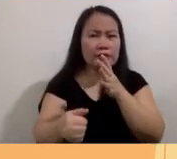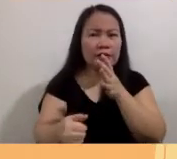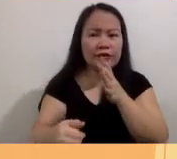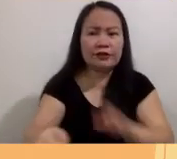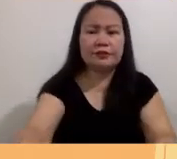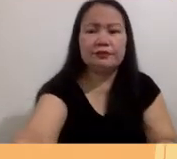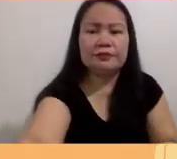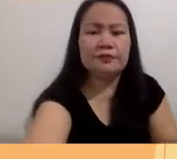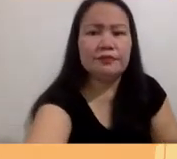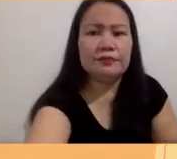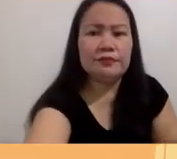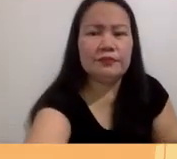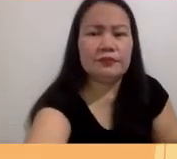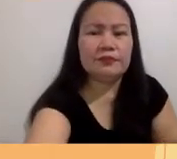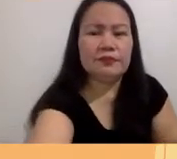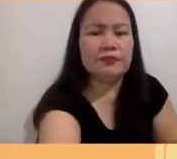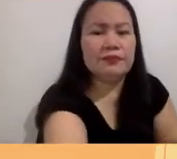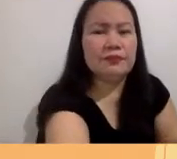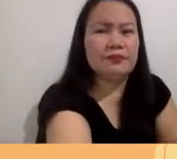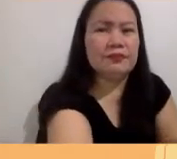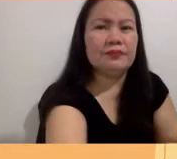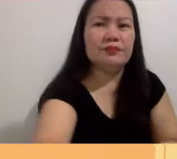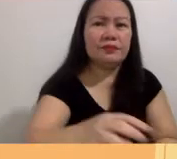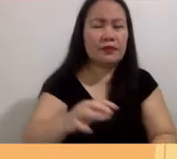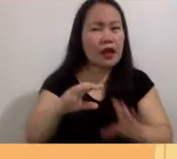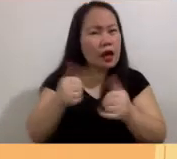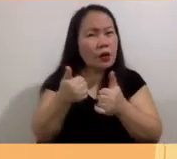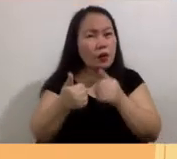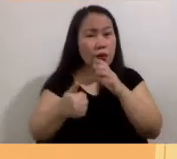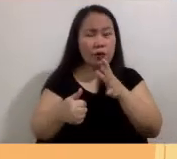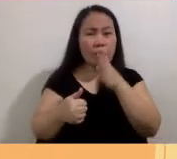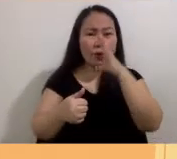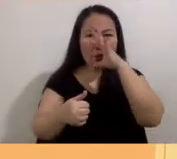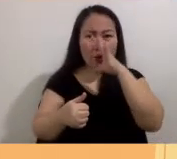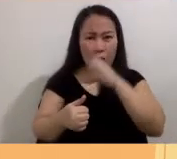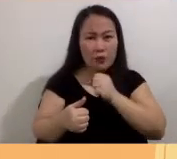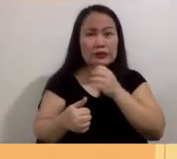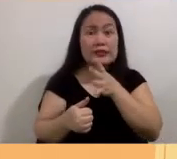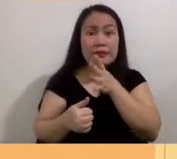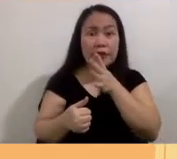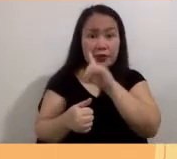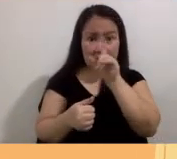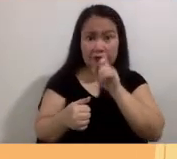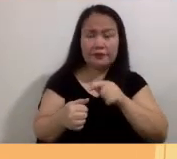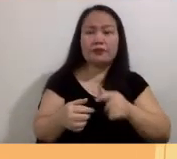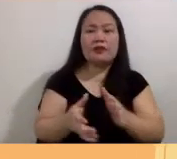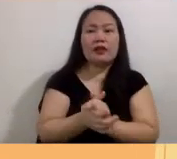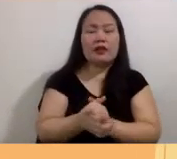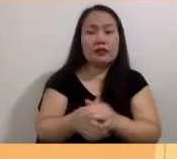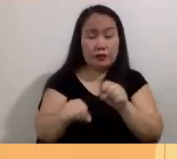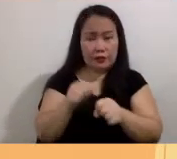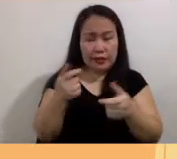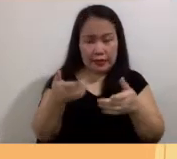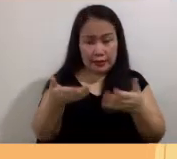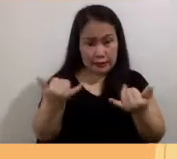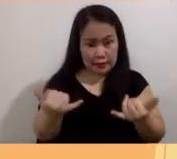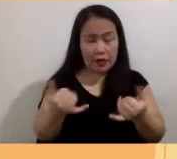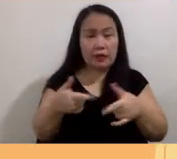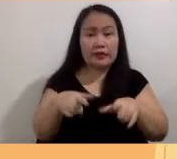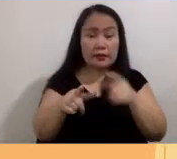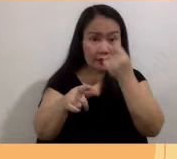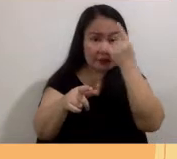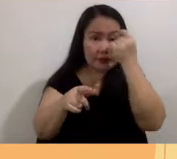the age of the mother. So ito yung age ng mother. Now, so let us understand the